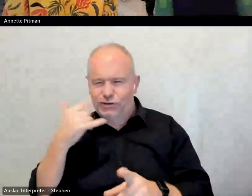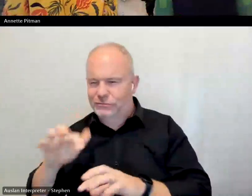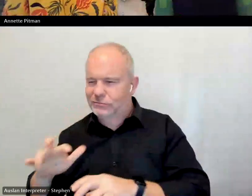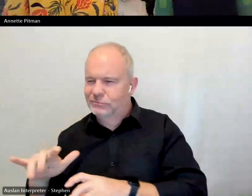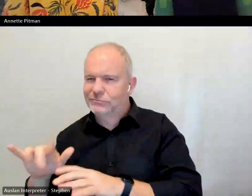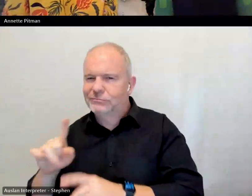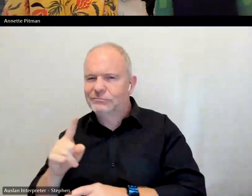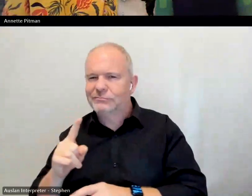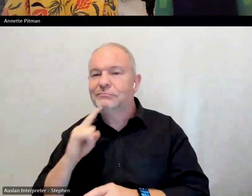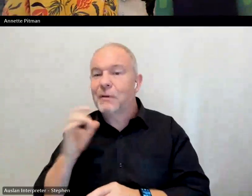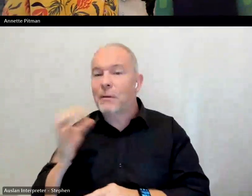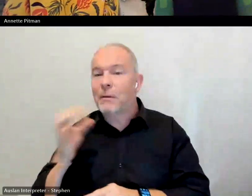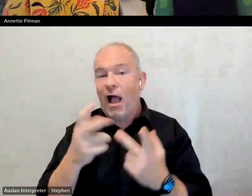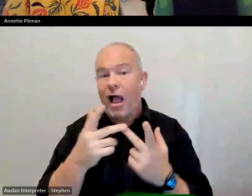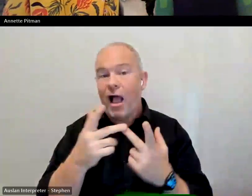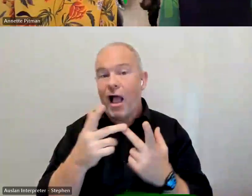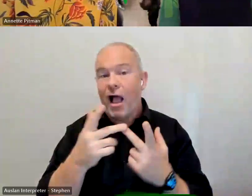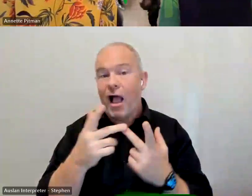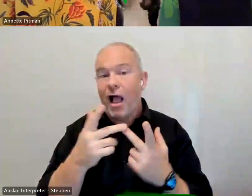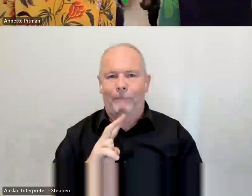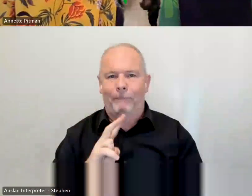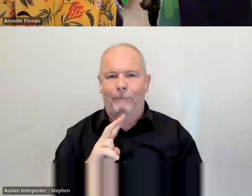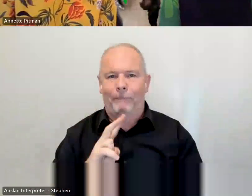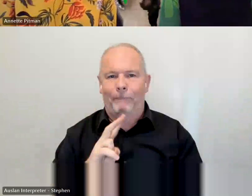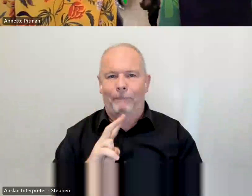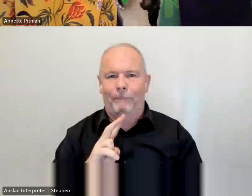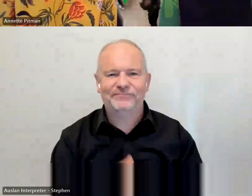ask another question and I will come back to you.